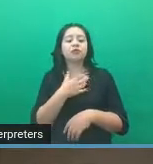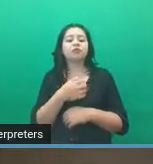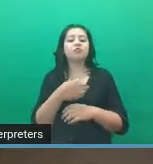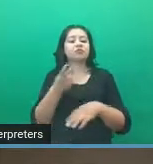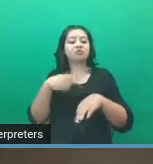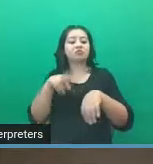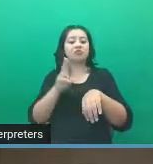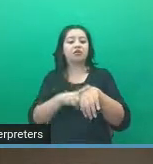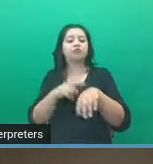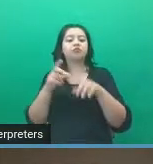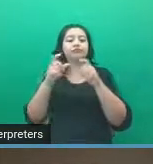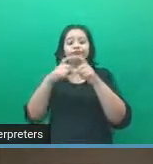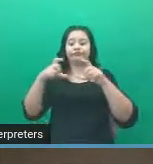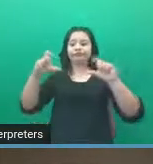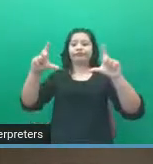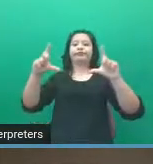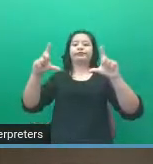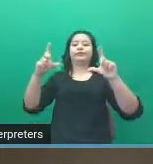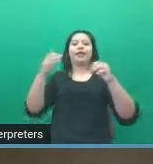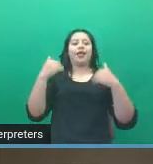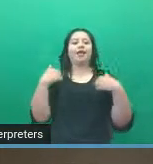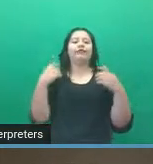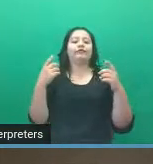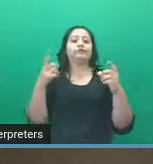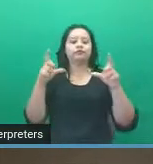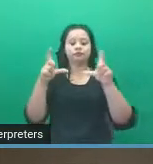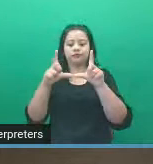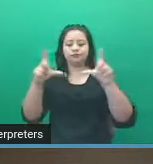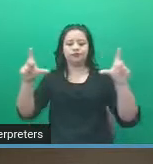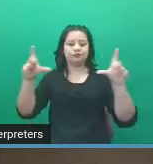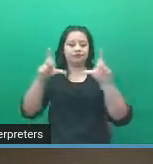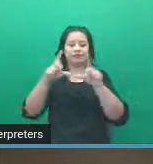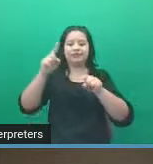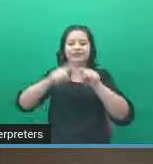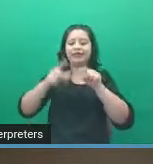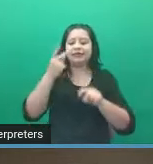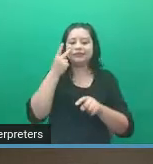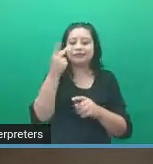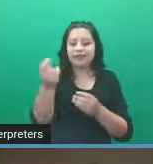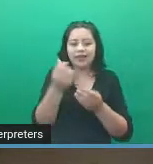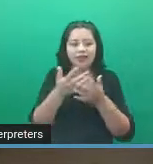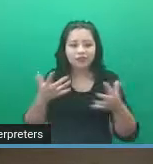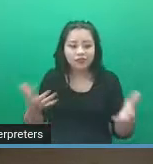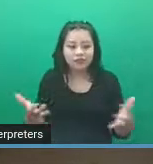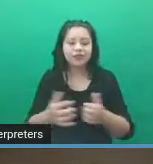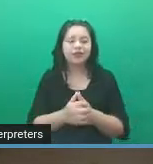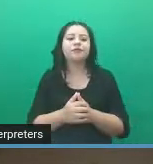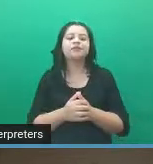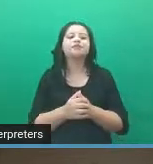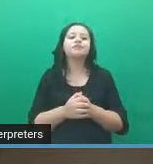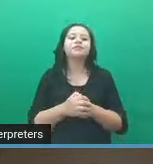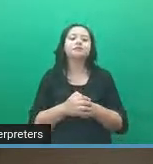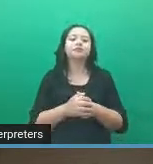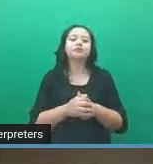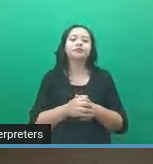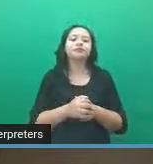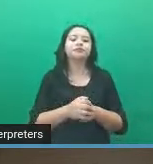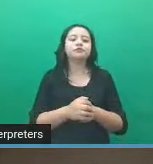can certainly have size restrictions, going digital should mean you're no longer limited to how big or complex your visualizations